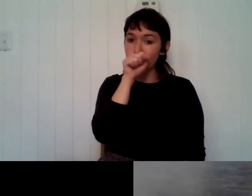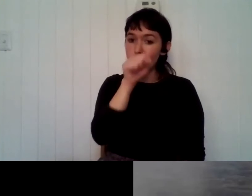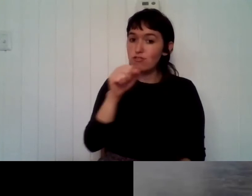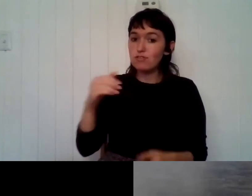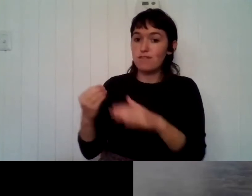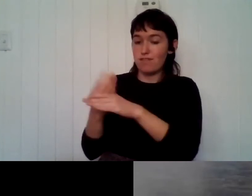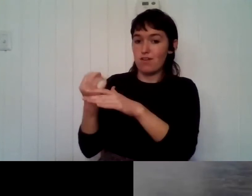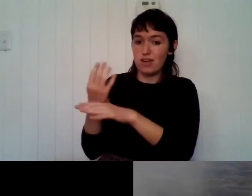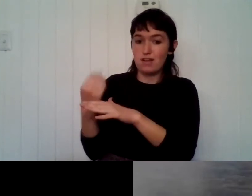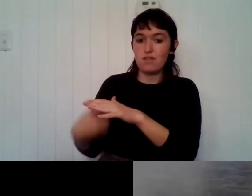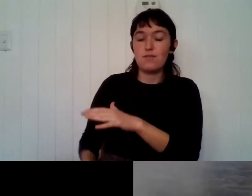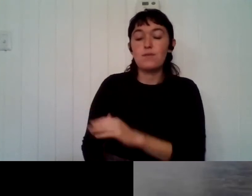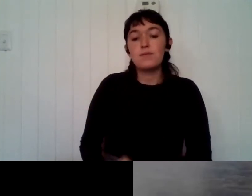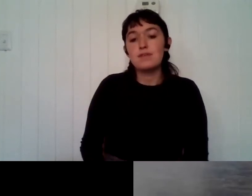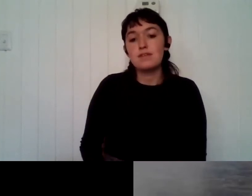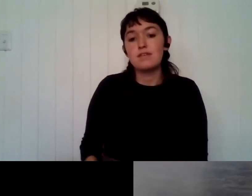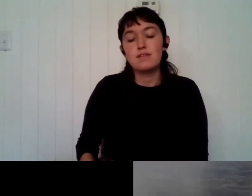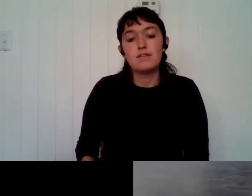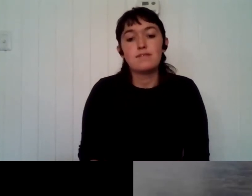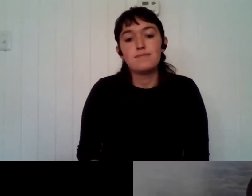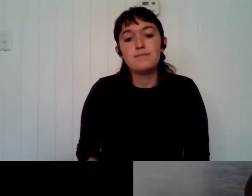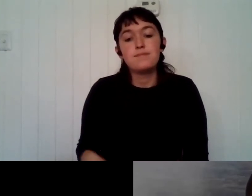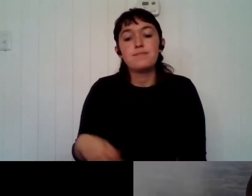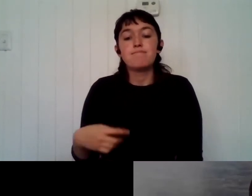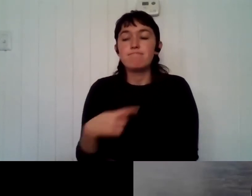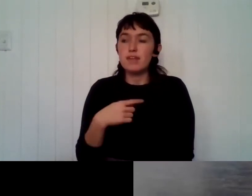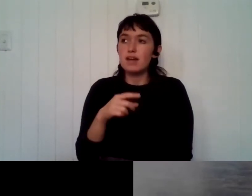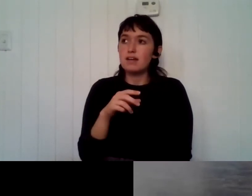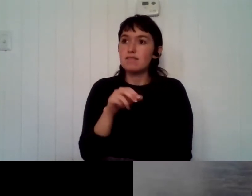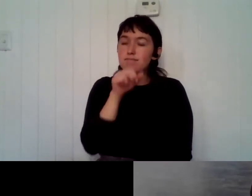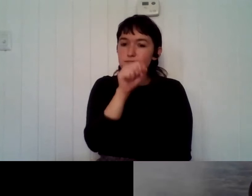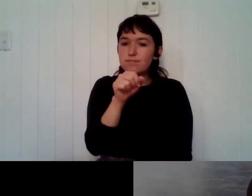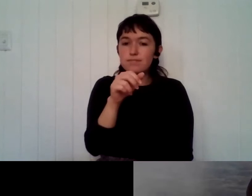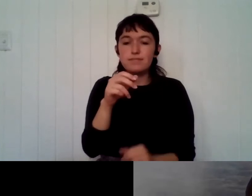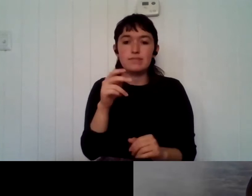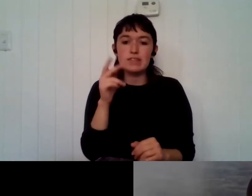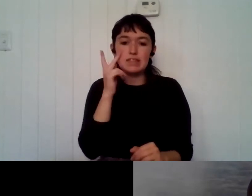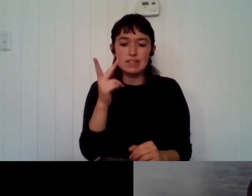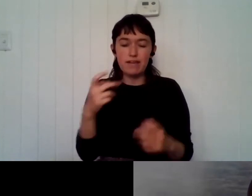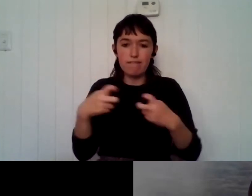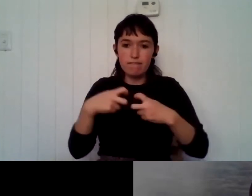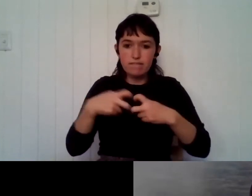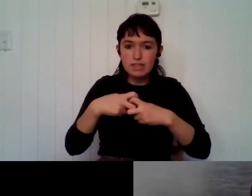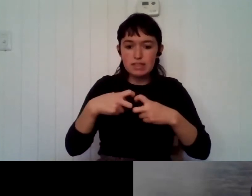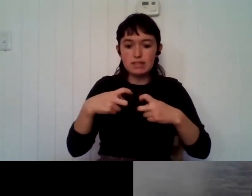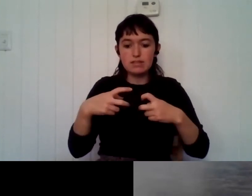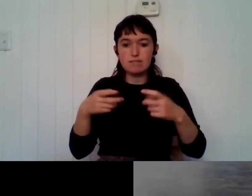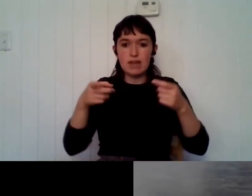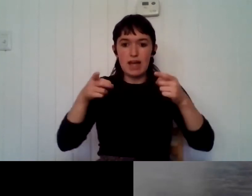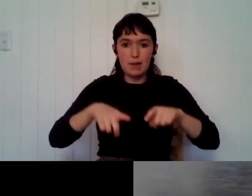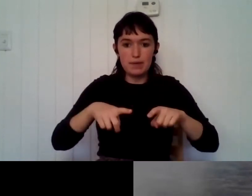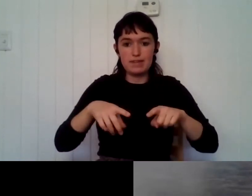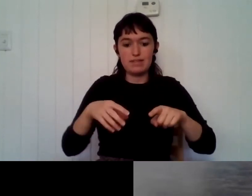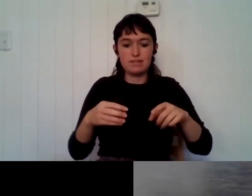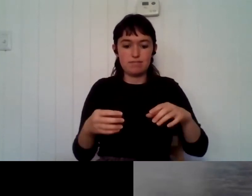like to see the physics kind of in action in this type of setting. So I then